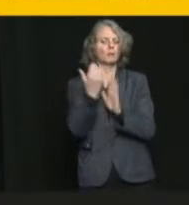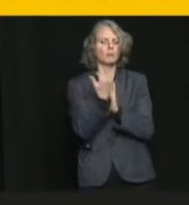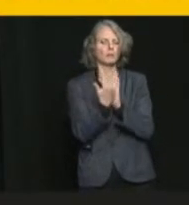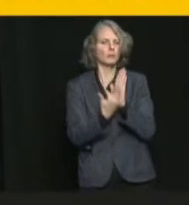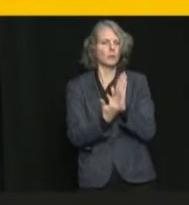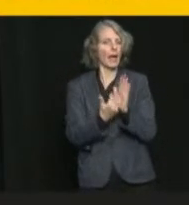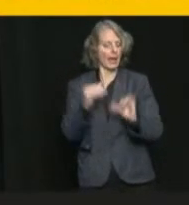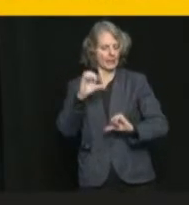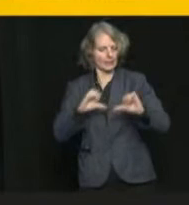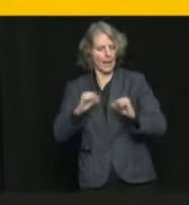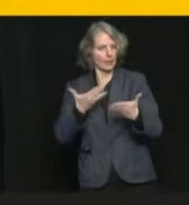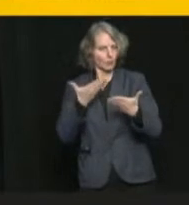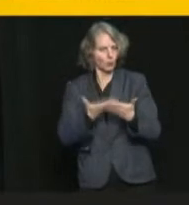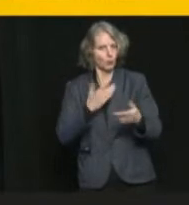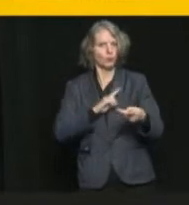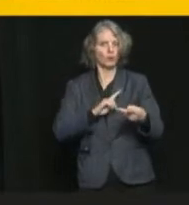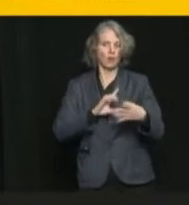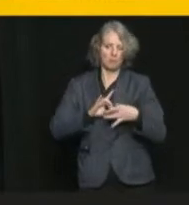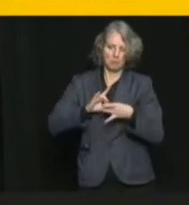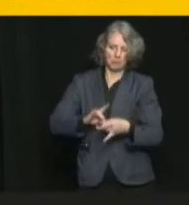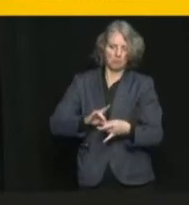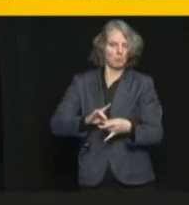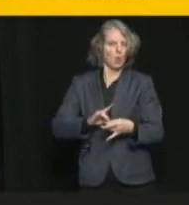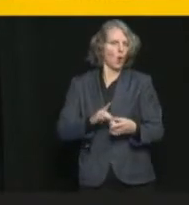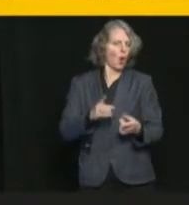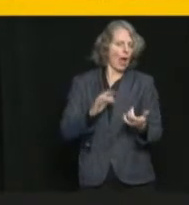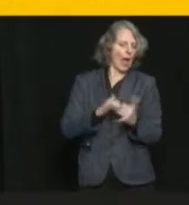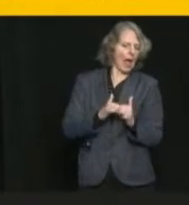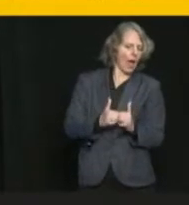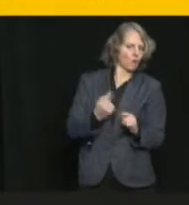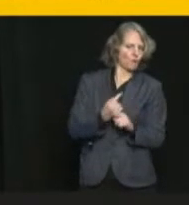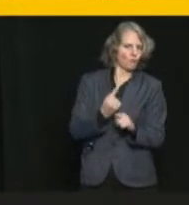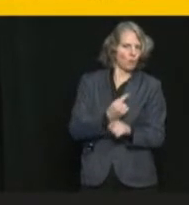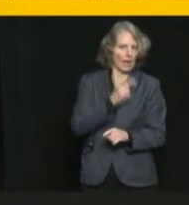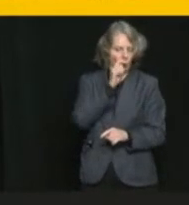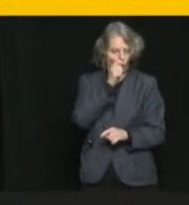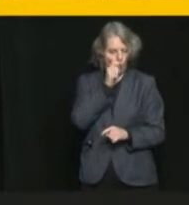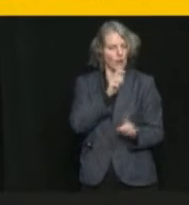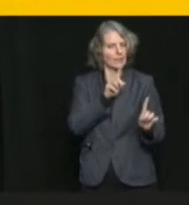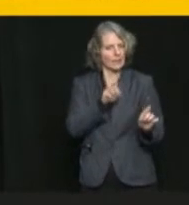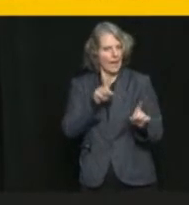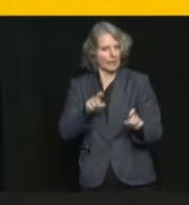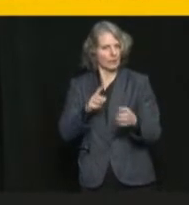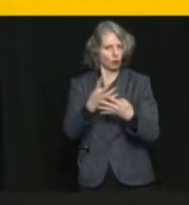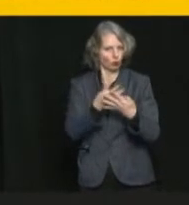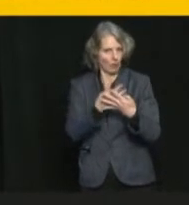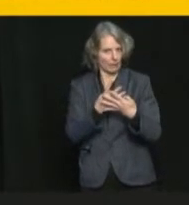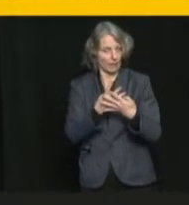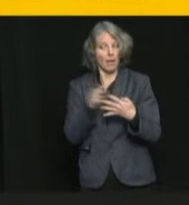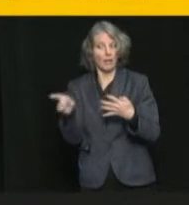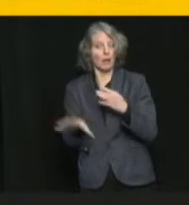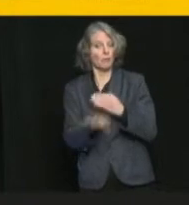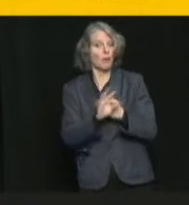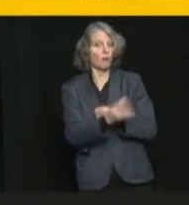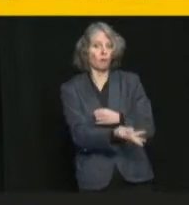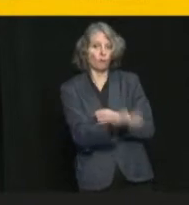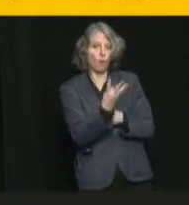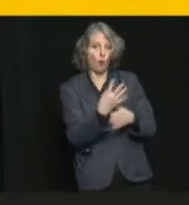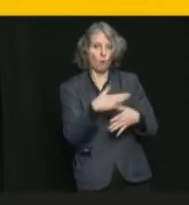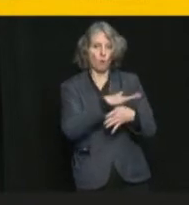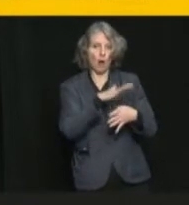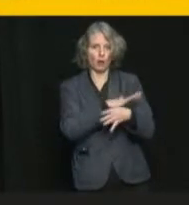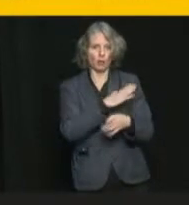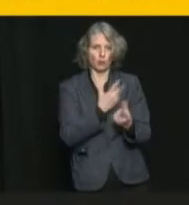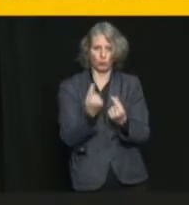COVID-19 testing and screening. The panel has identified 4 priority areas of action to reduce the spread